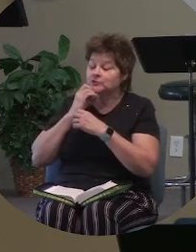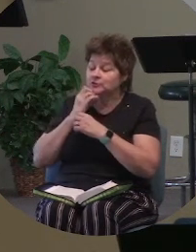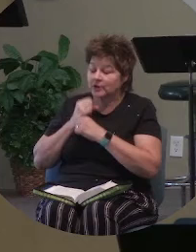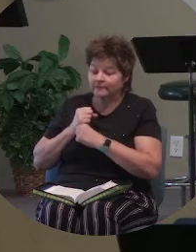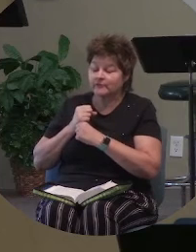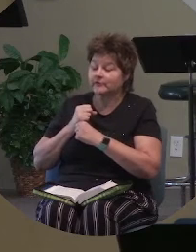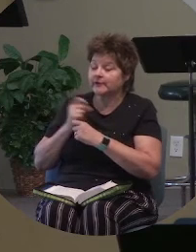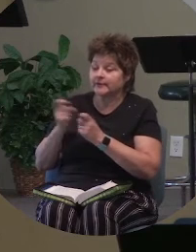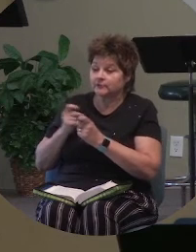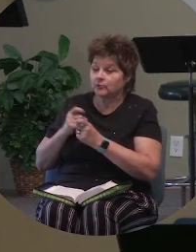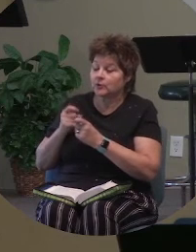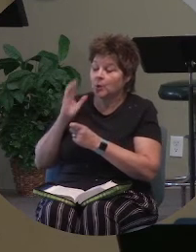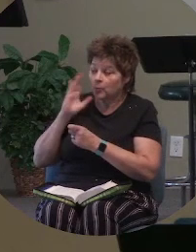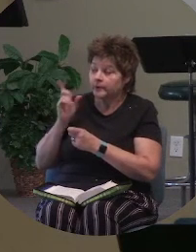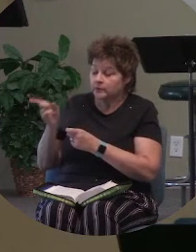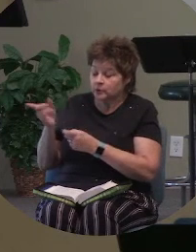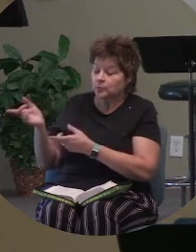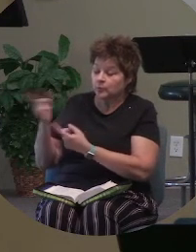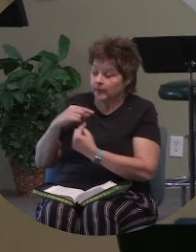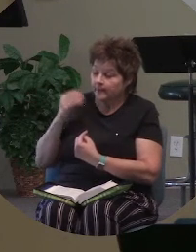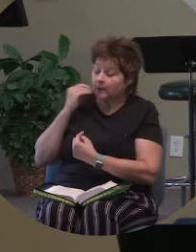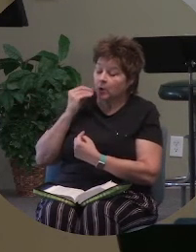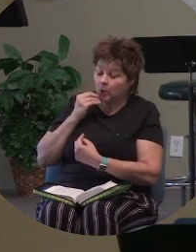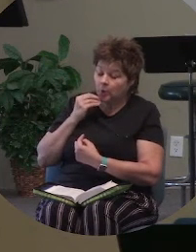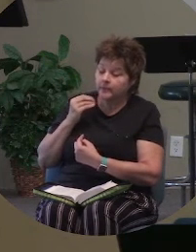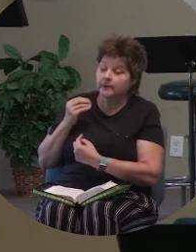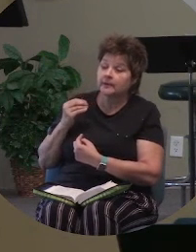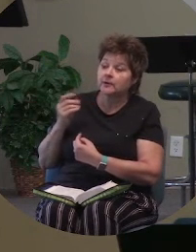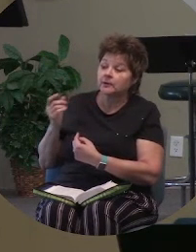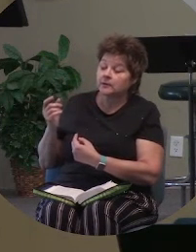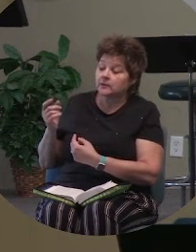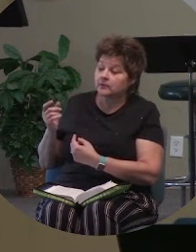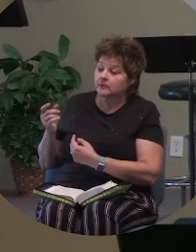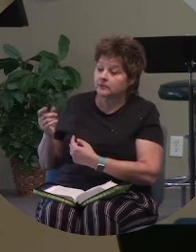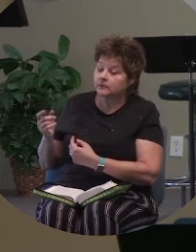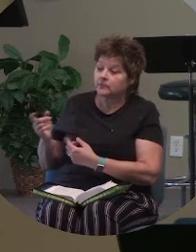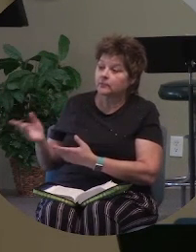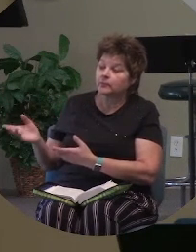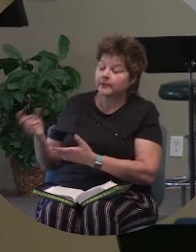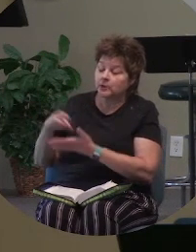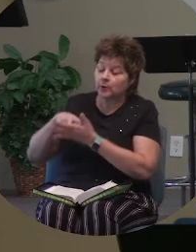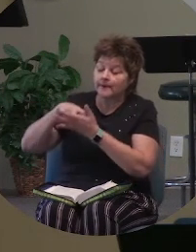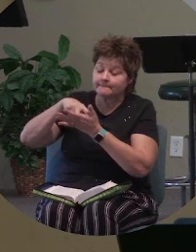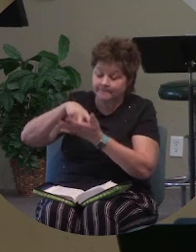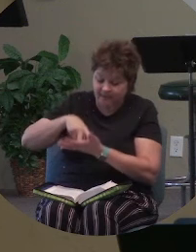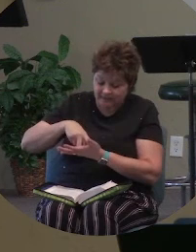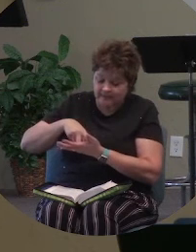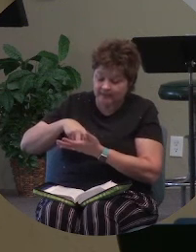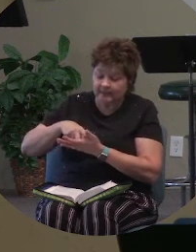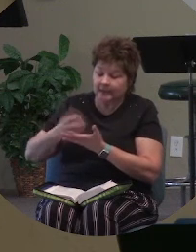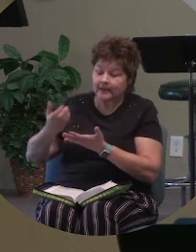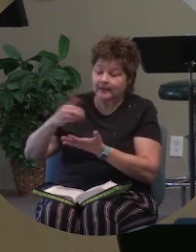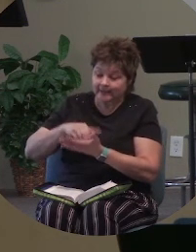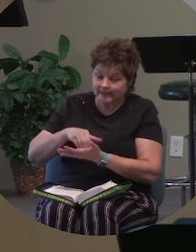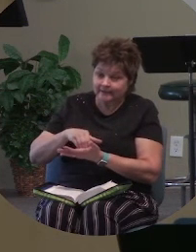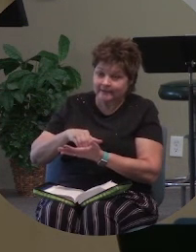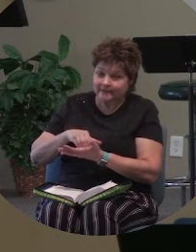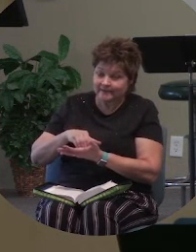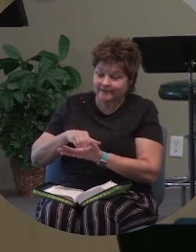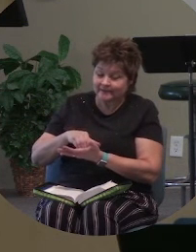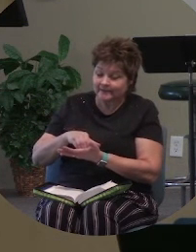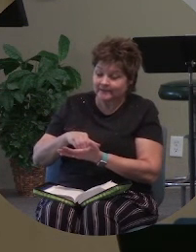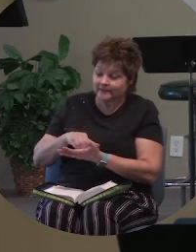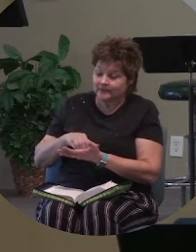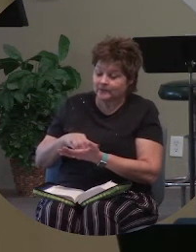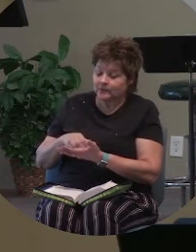Will you come home? Will you come home? Will you bend the knee to me again? Will